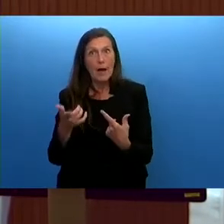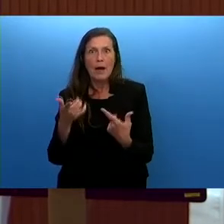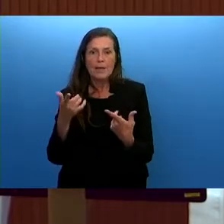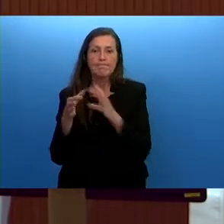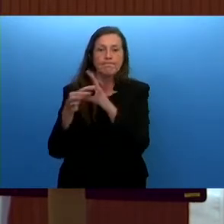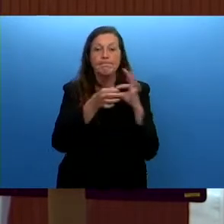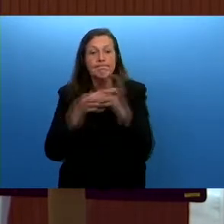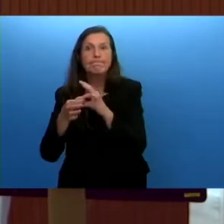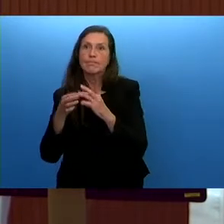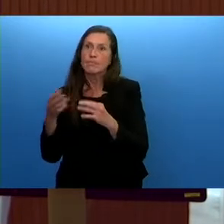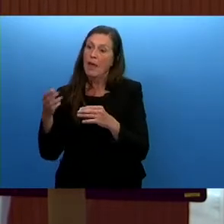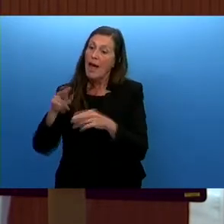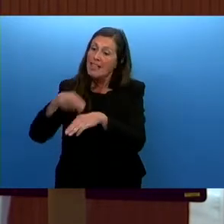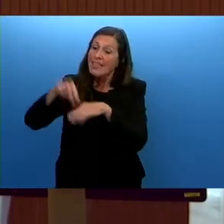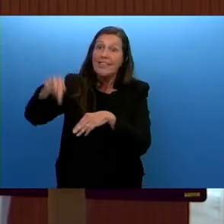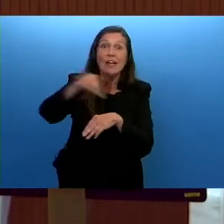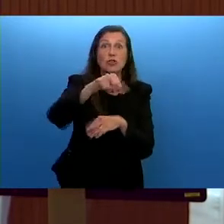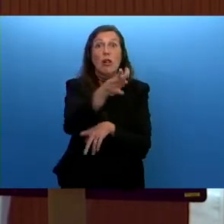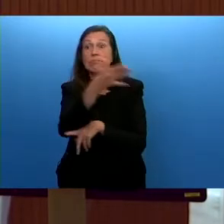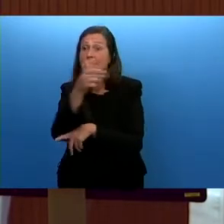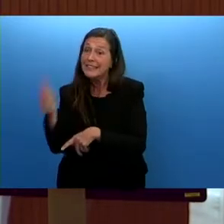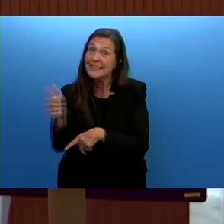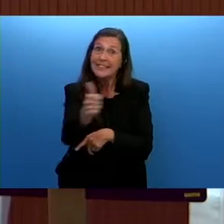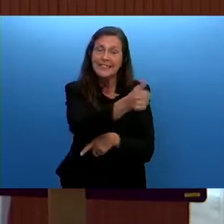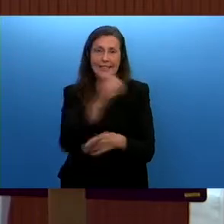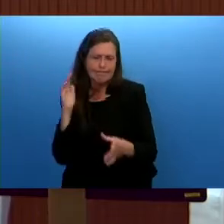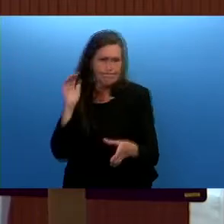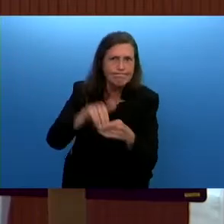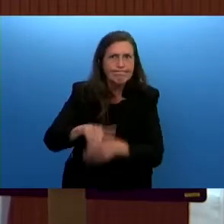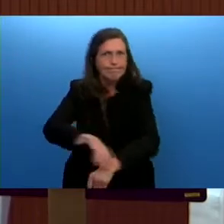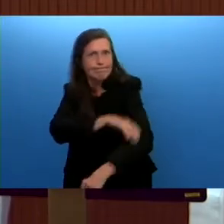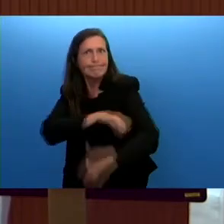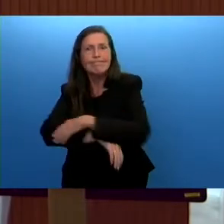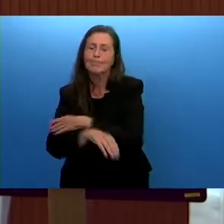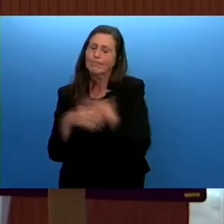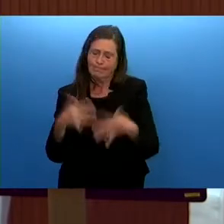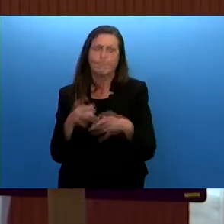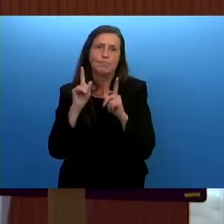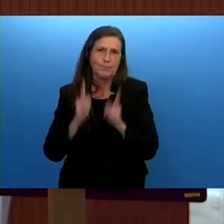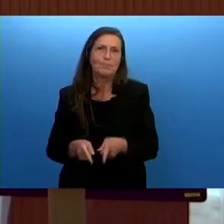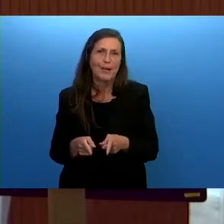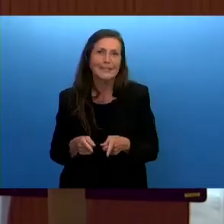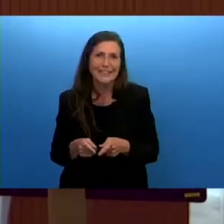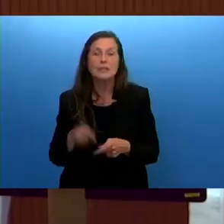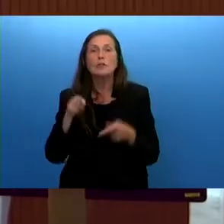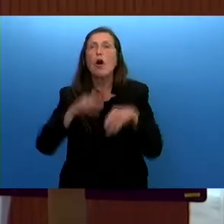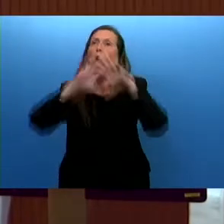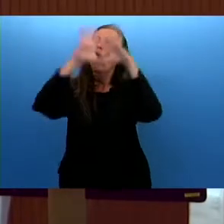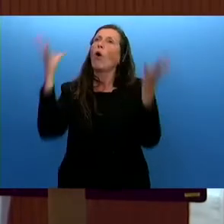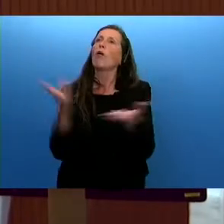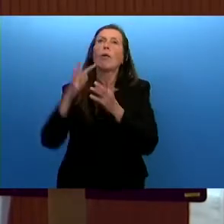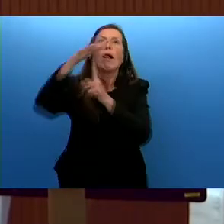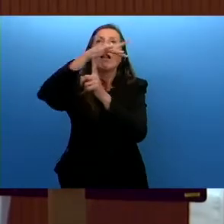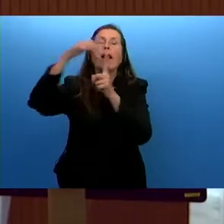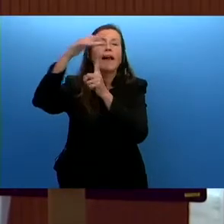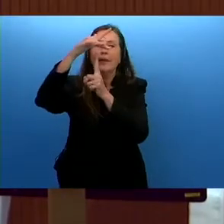target E of the Sendai Framework, UN Office for Disaster Risk Reduction and partners are